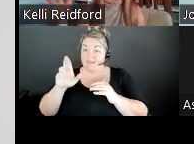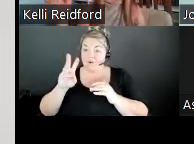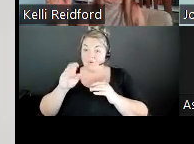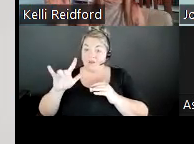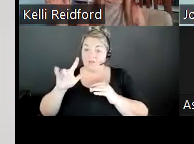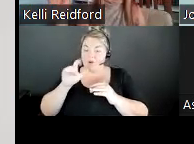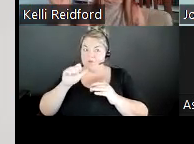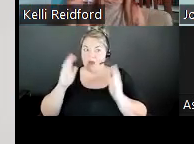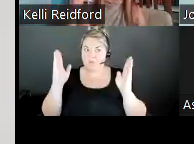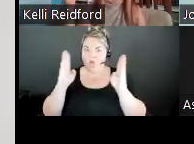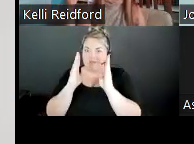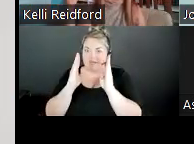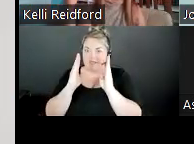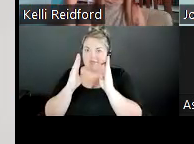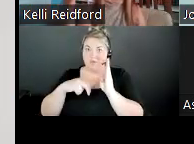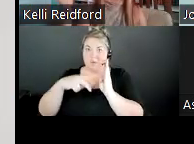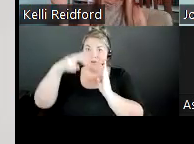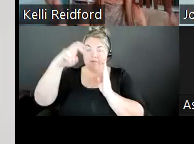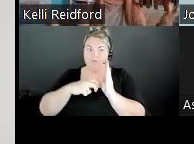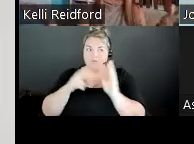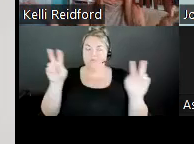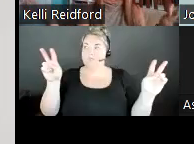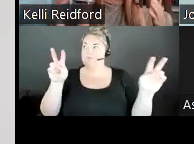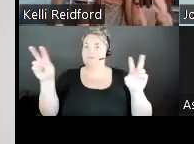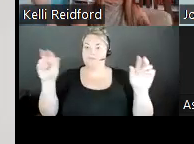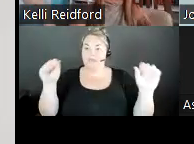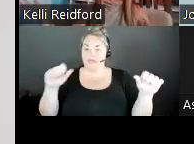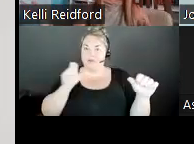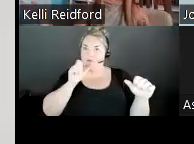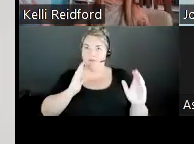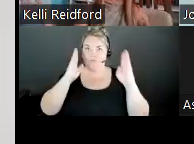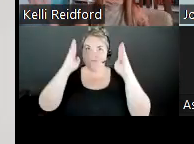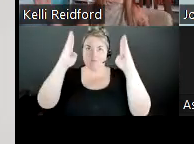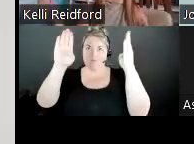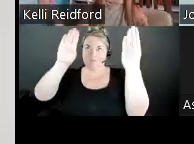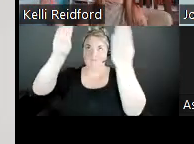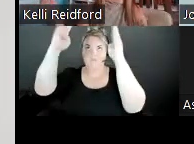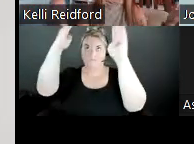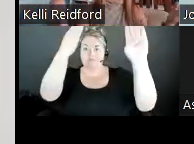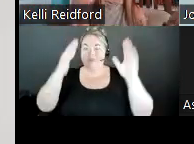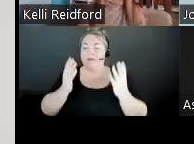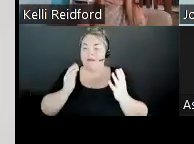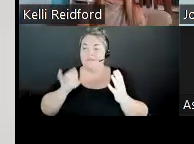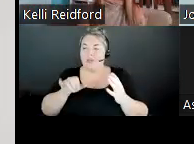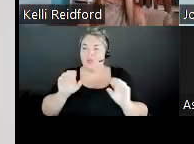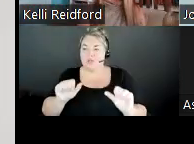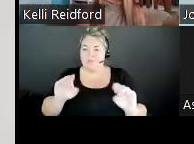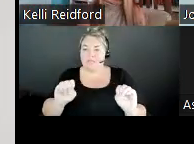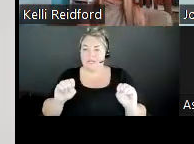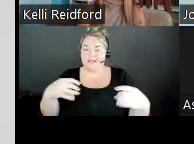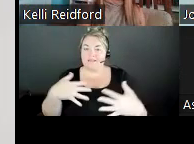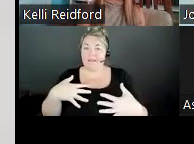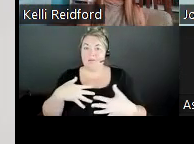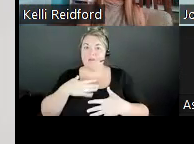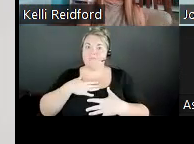in. As you're walking up and down the stairs, you can see where you are. You can see outside the stairwell. That could be a scary or triggering